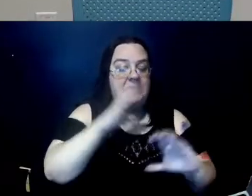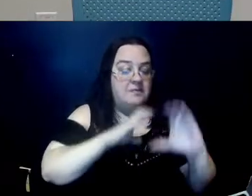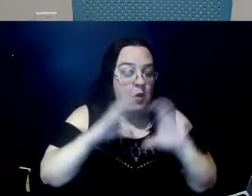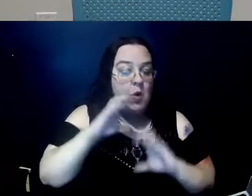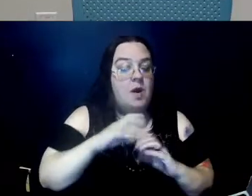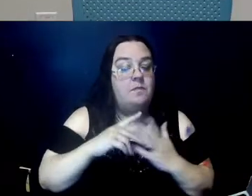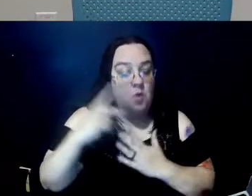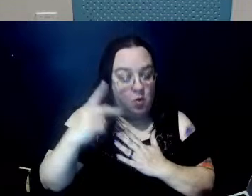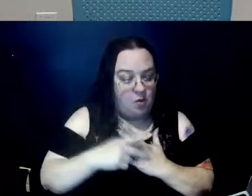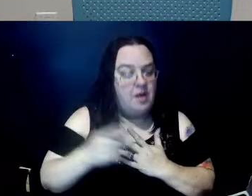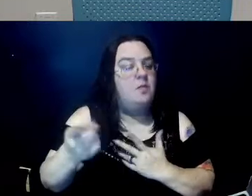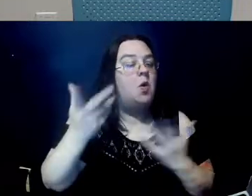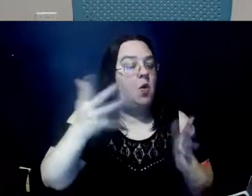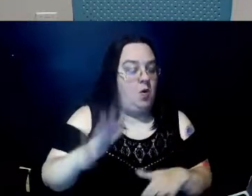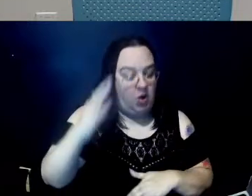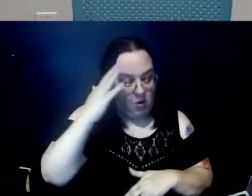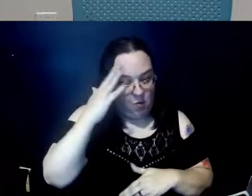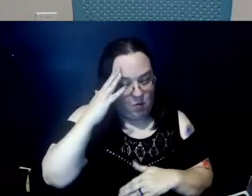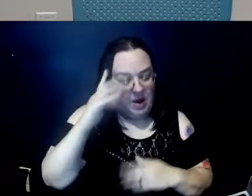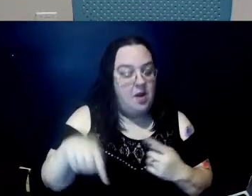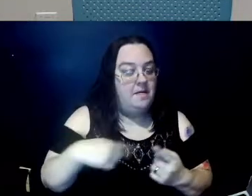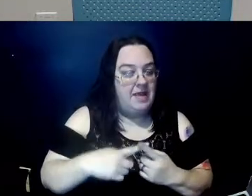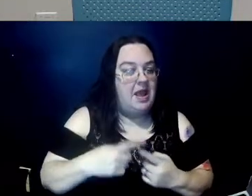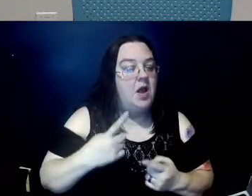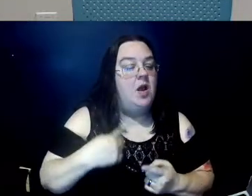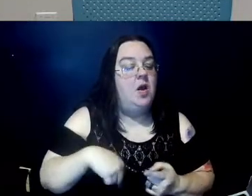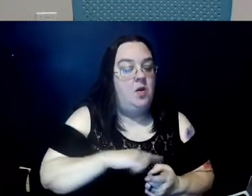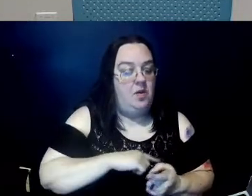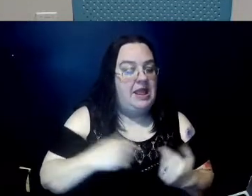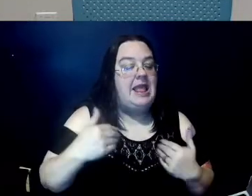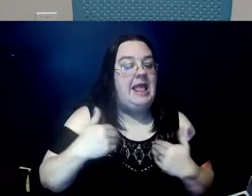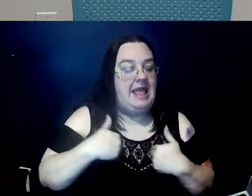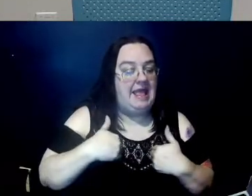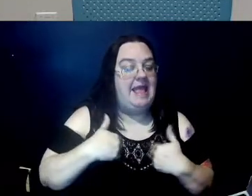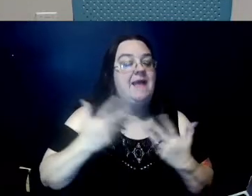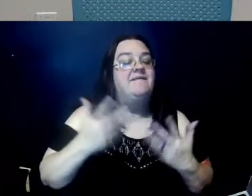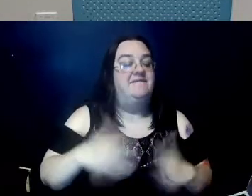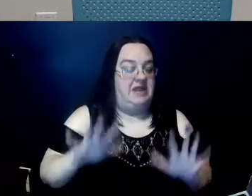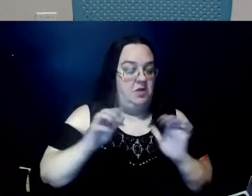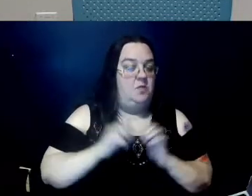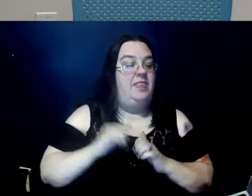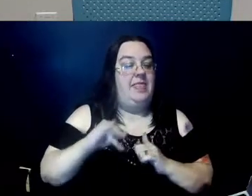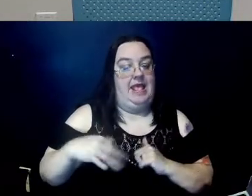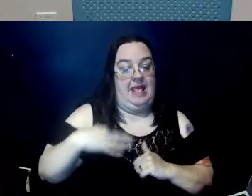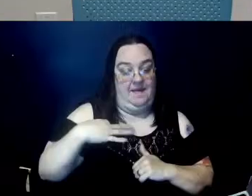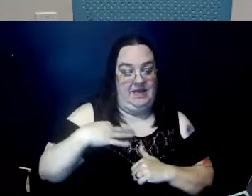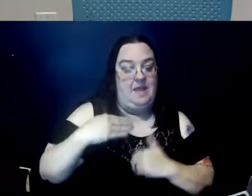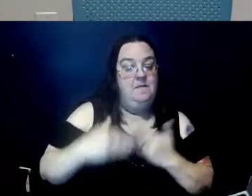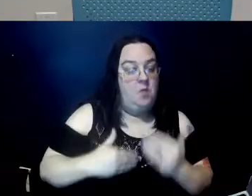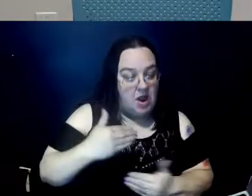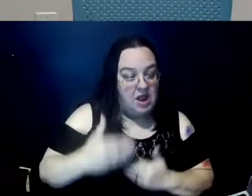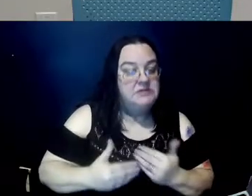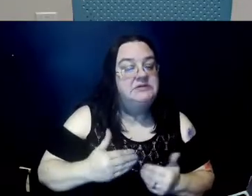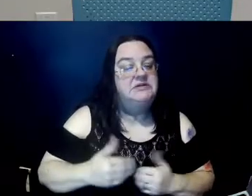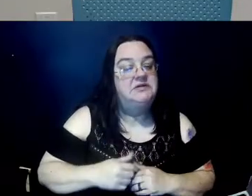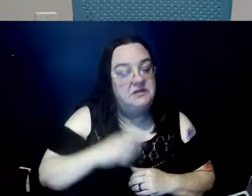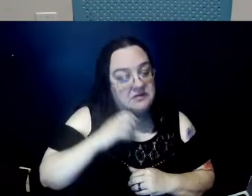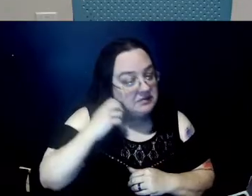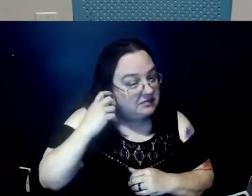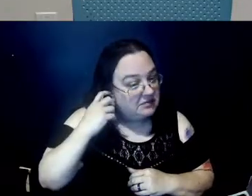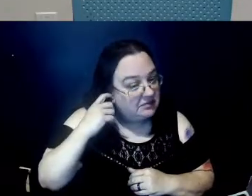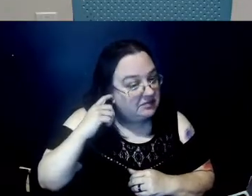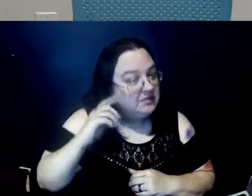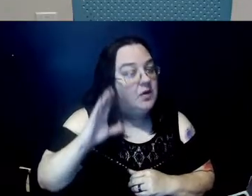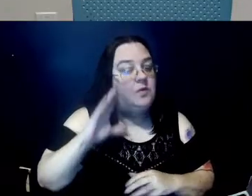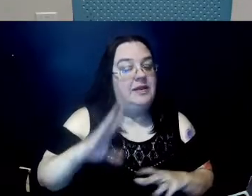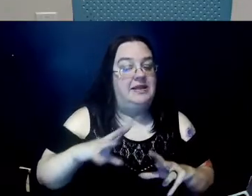have completed the application process and will be accepting applications for